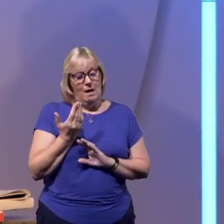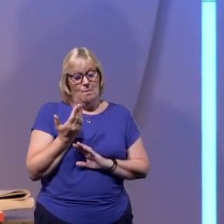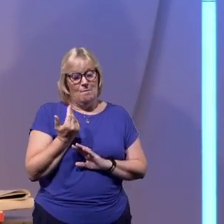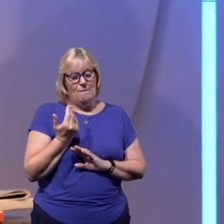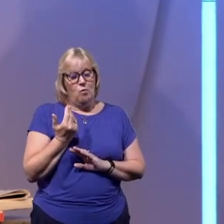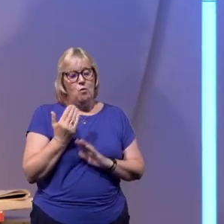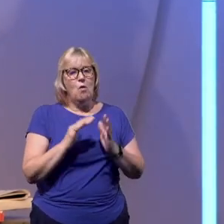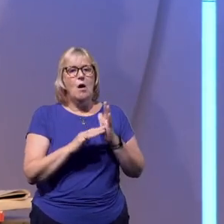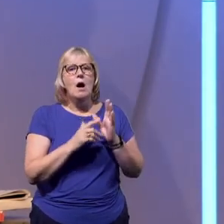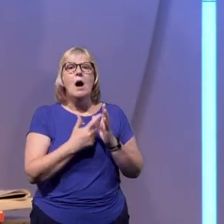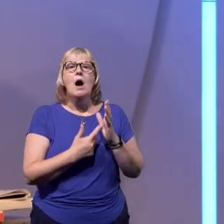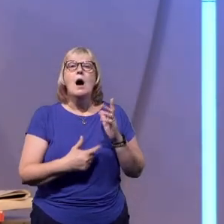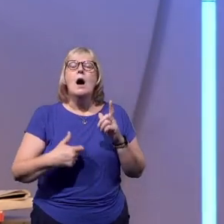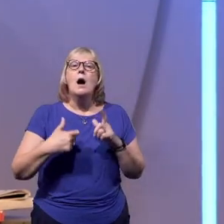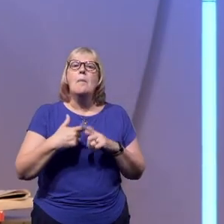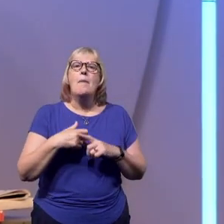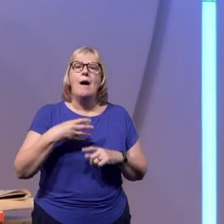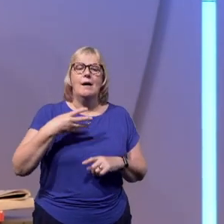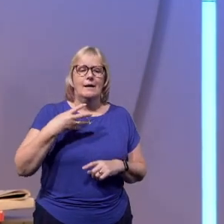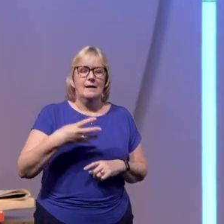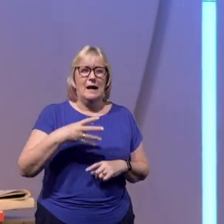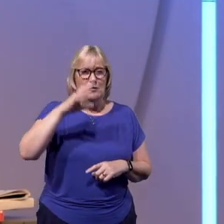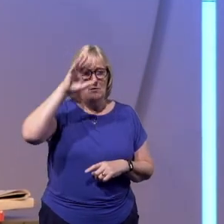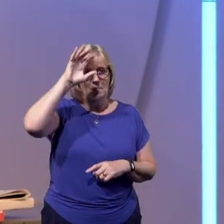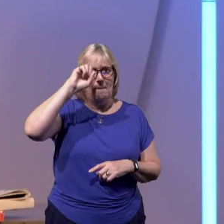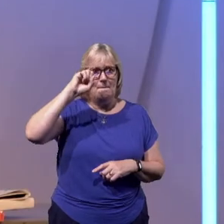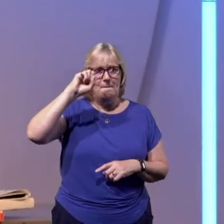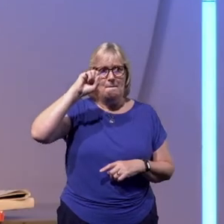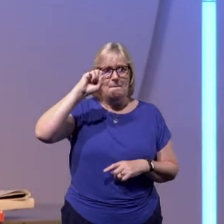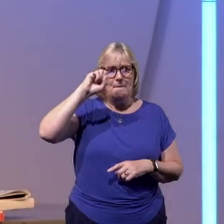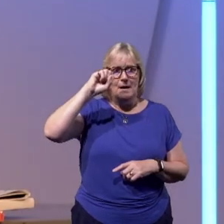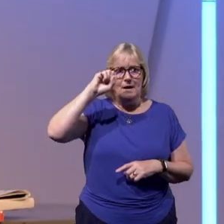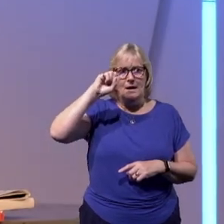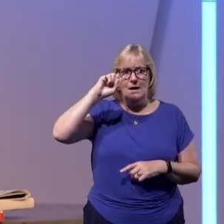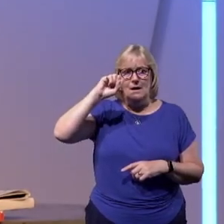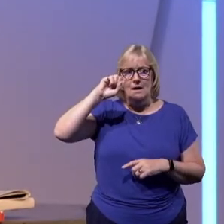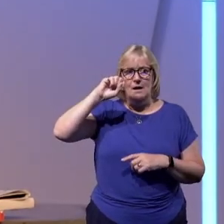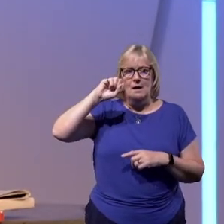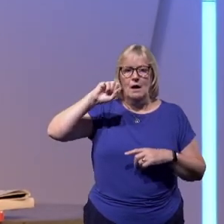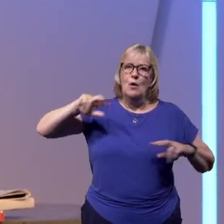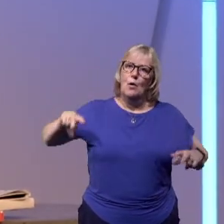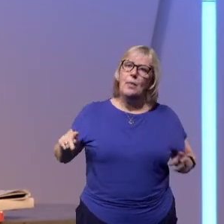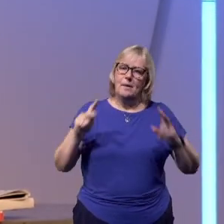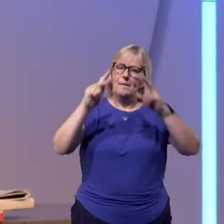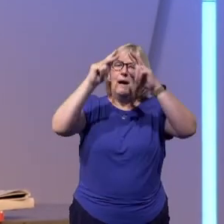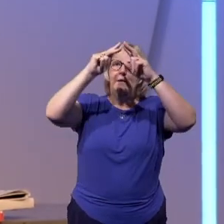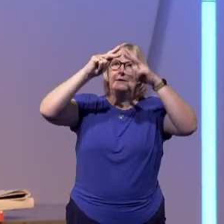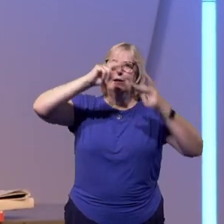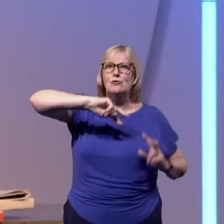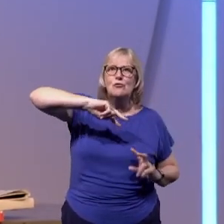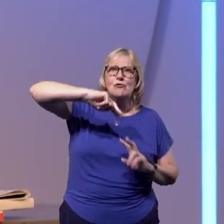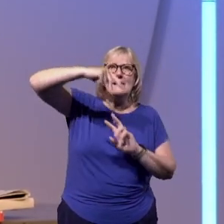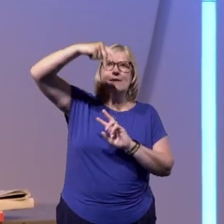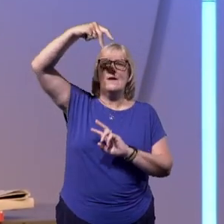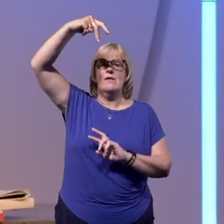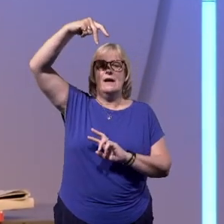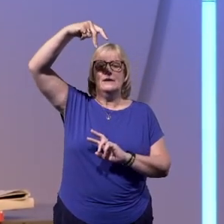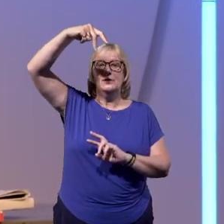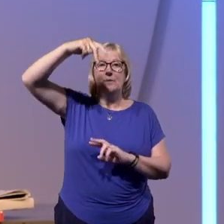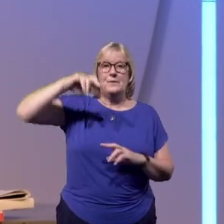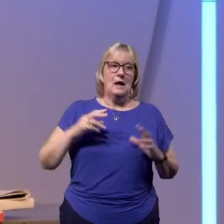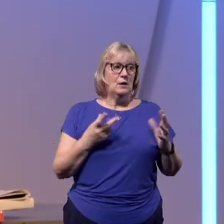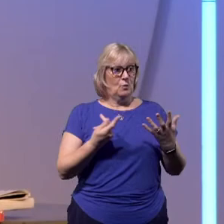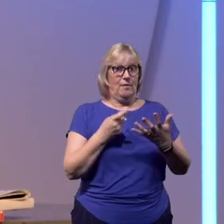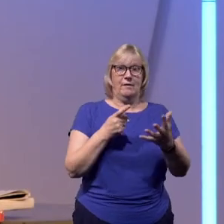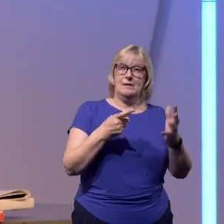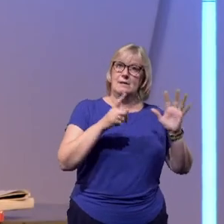Mark 9? It was the transfiguration. Jesus took them up a mountain. I love this. And he says,